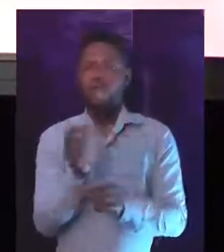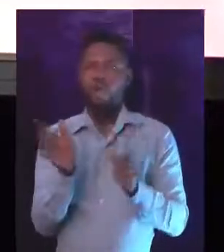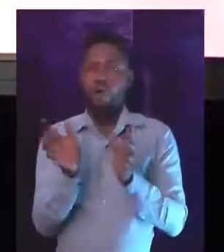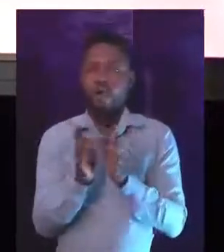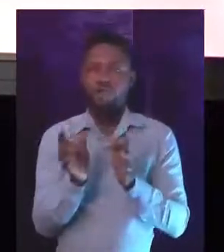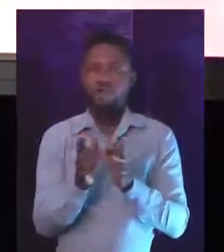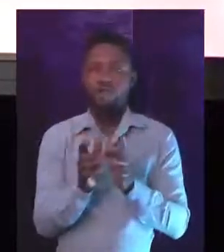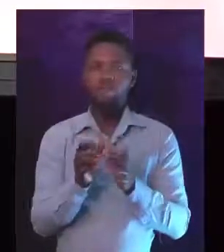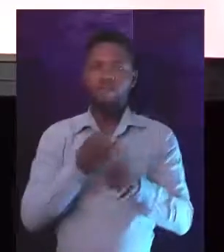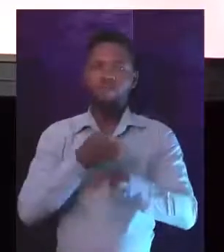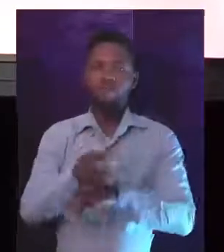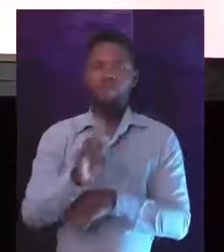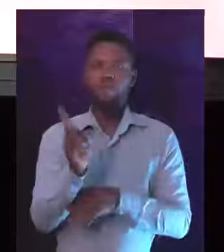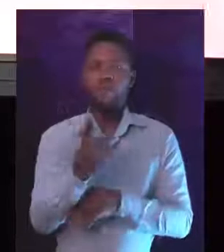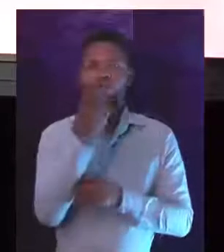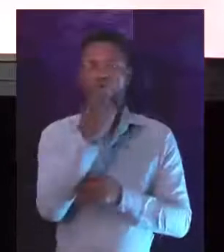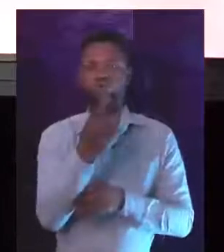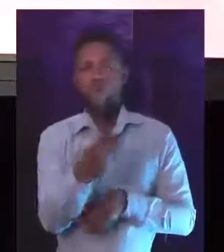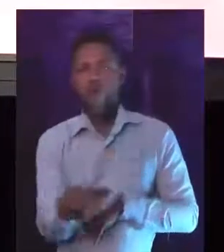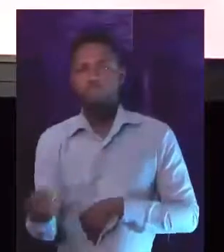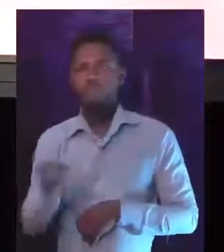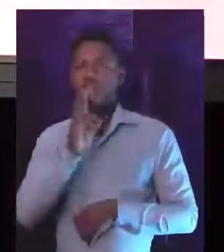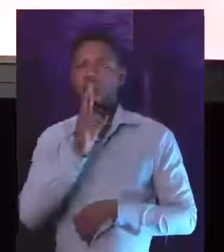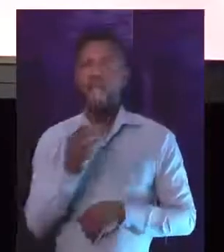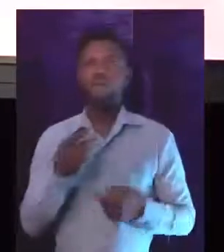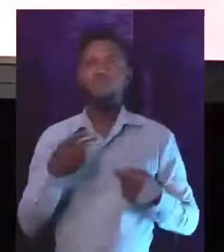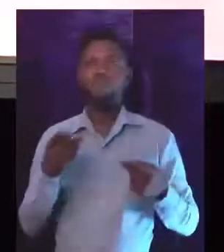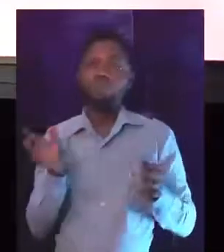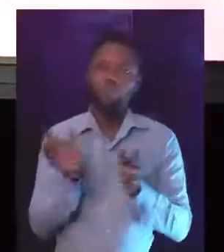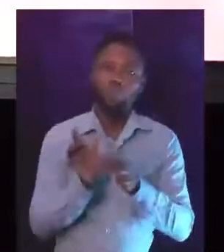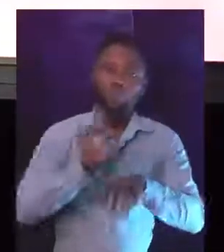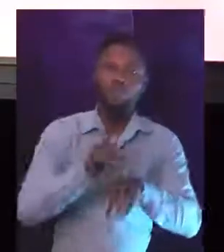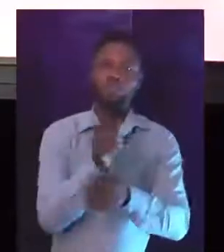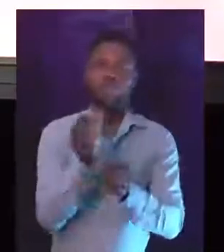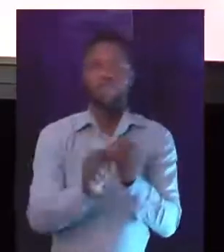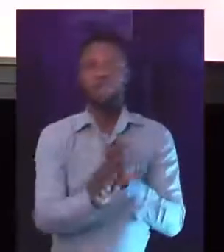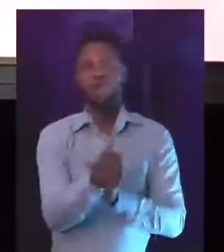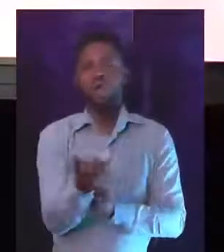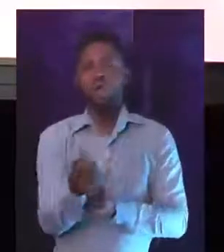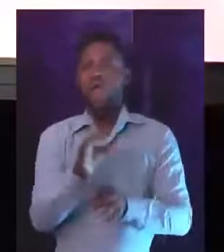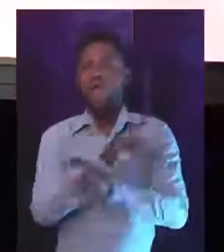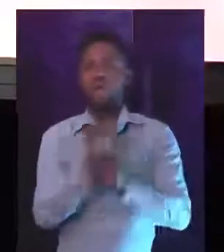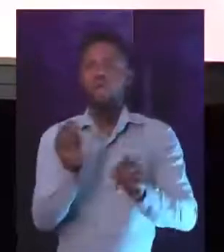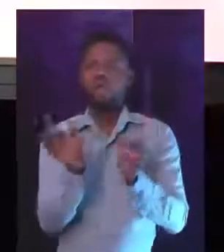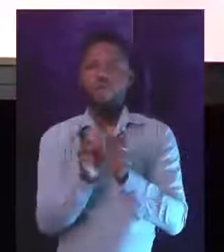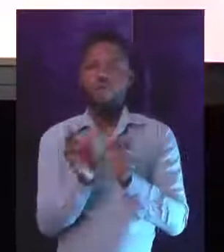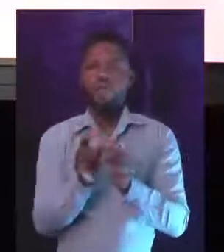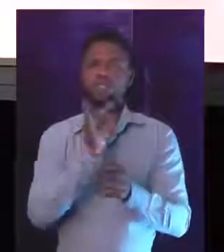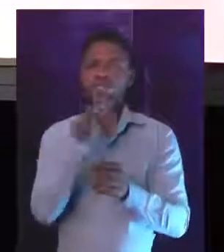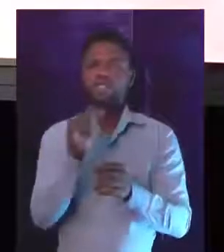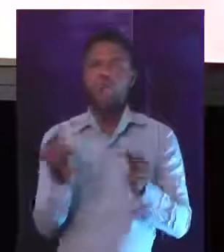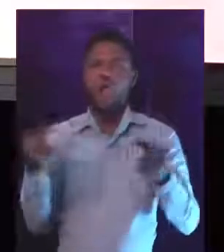other. A contact force is a force where two objects are physically touching each